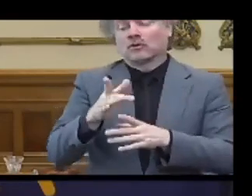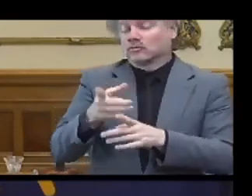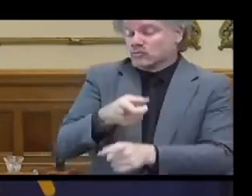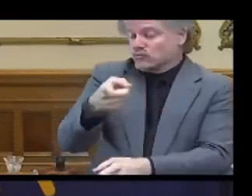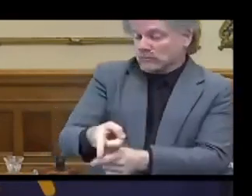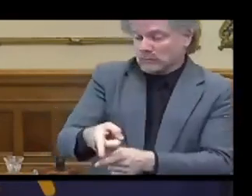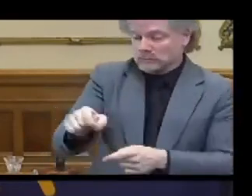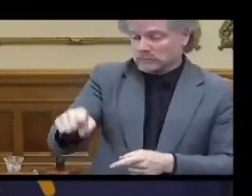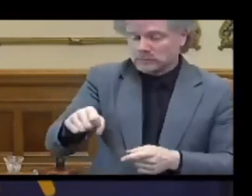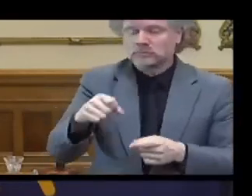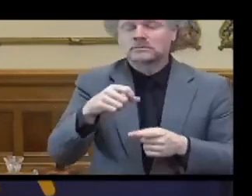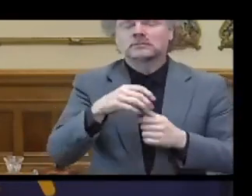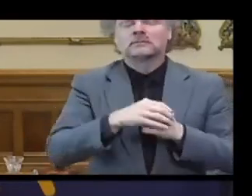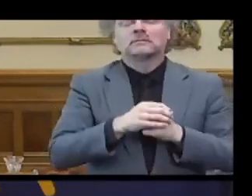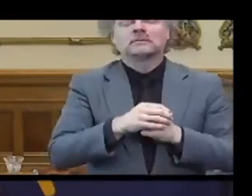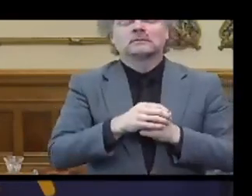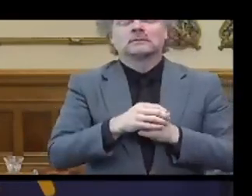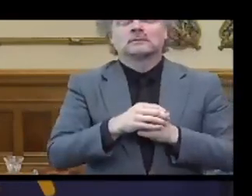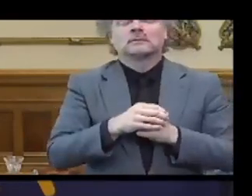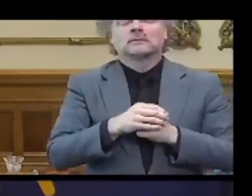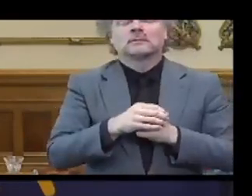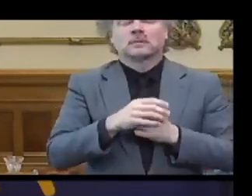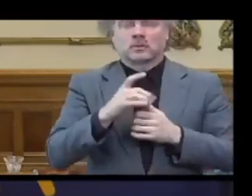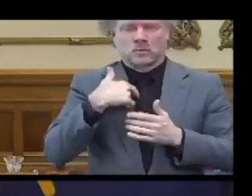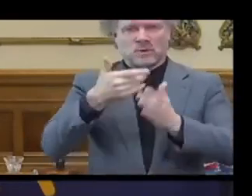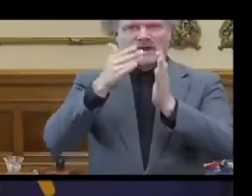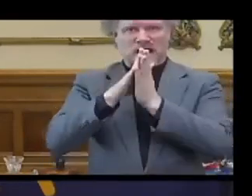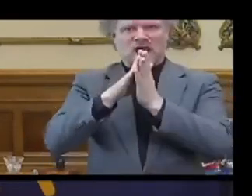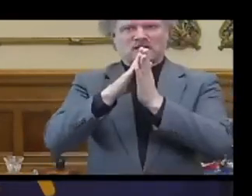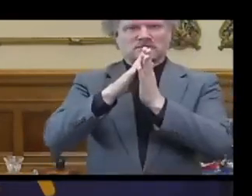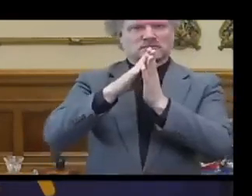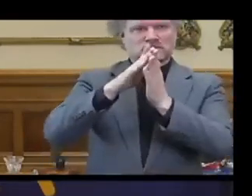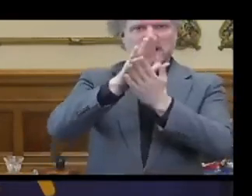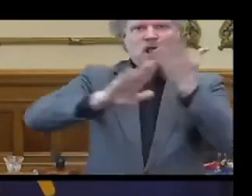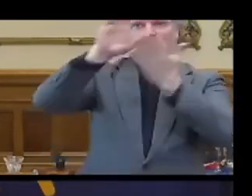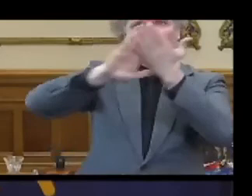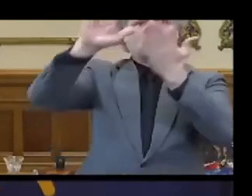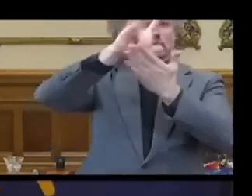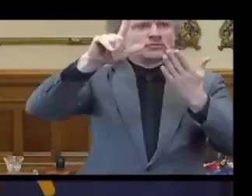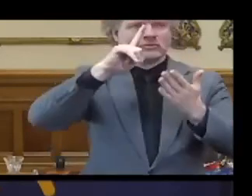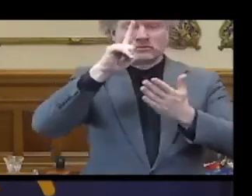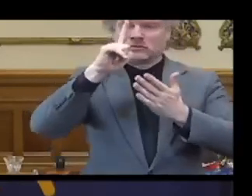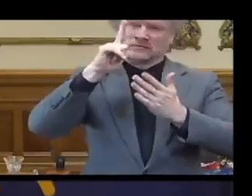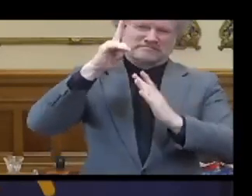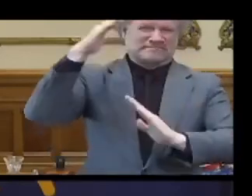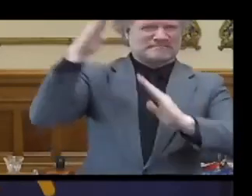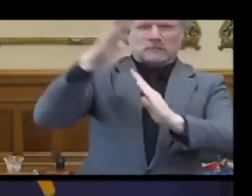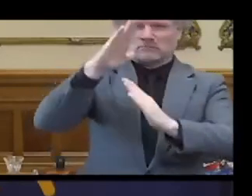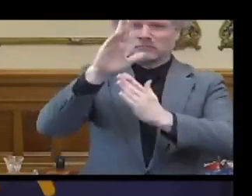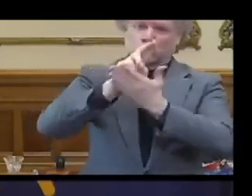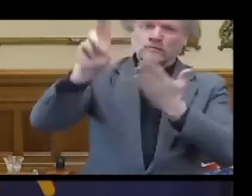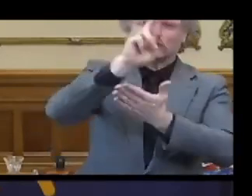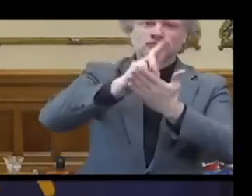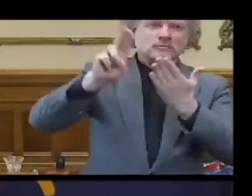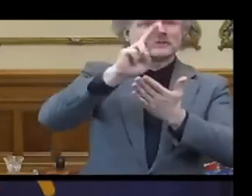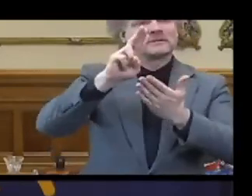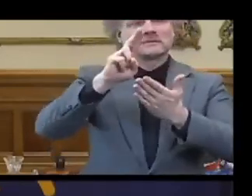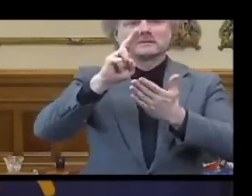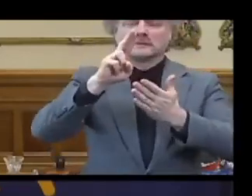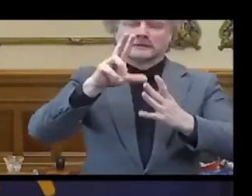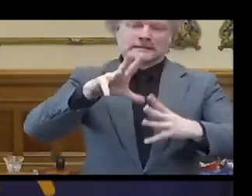We asked our institutions of higher education, world-class universities, to take a